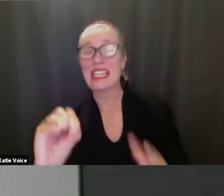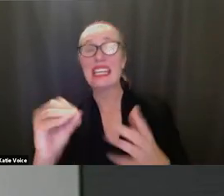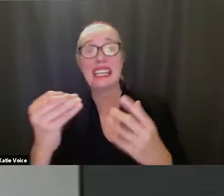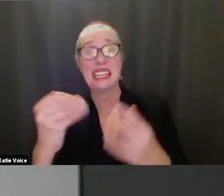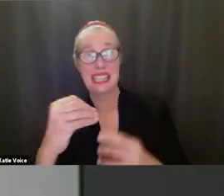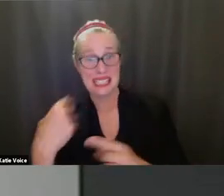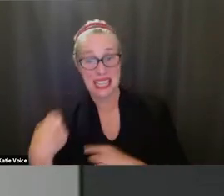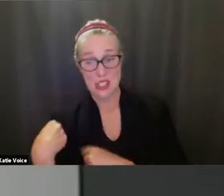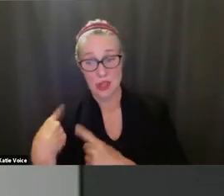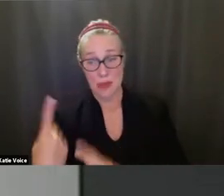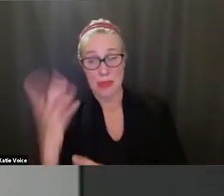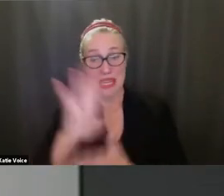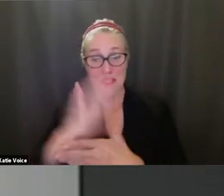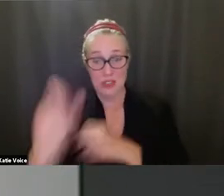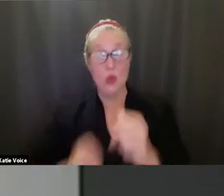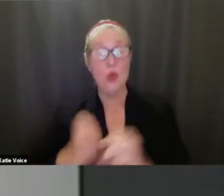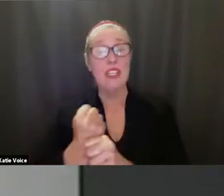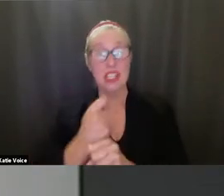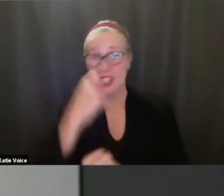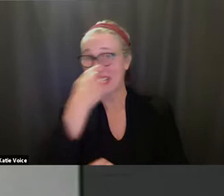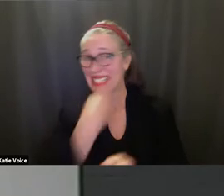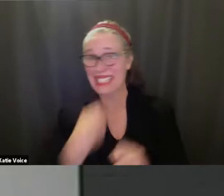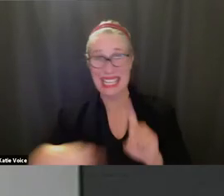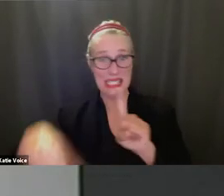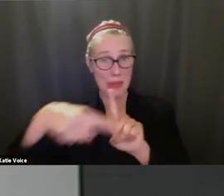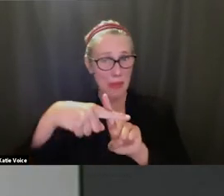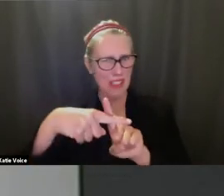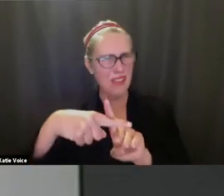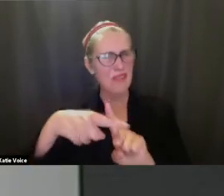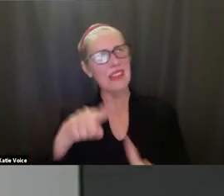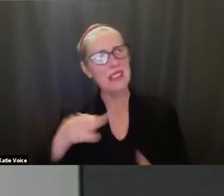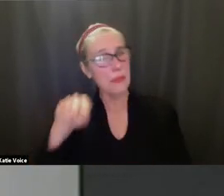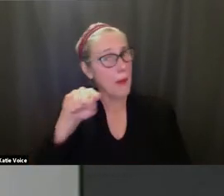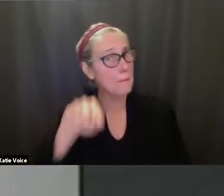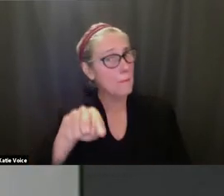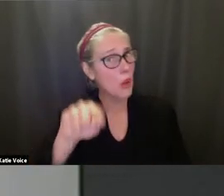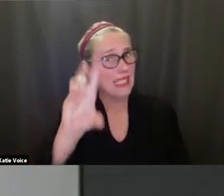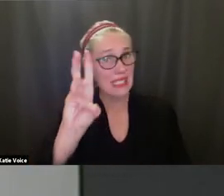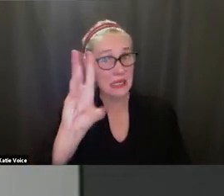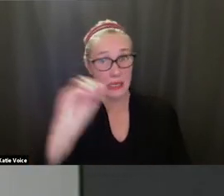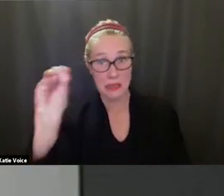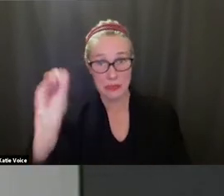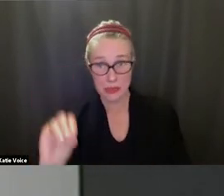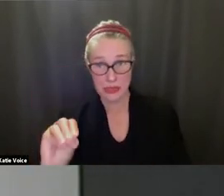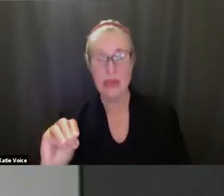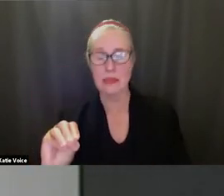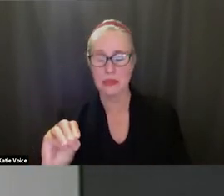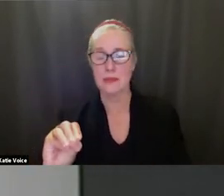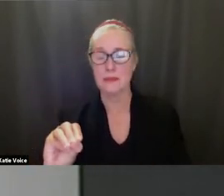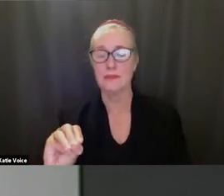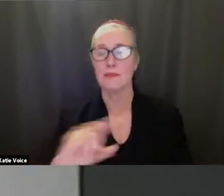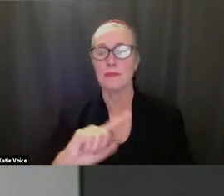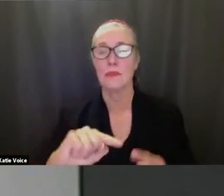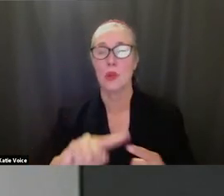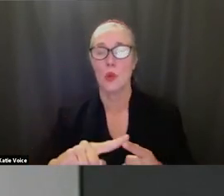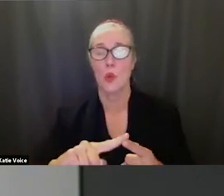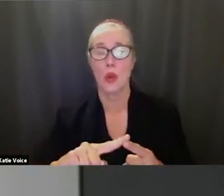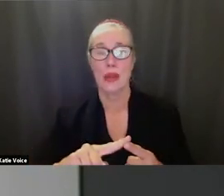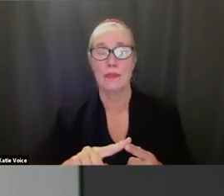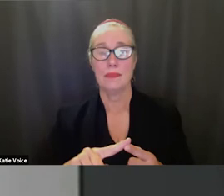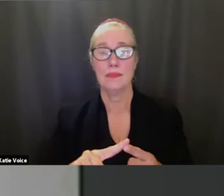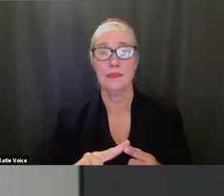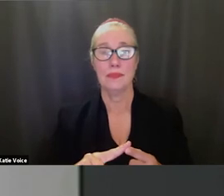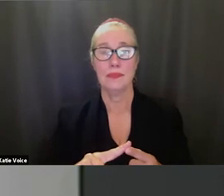beginning of the school year so that's about a point six percent and when you showed the